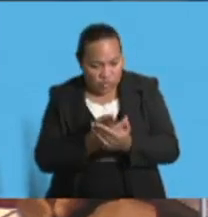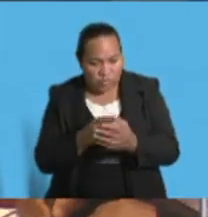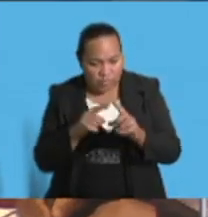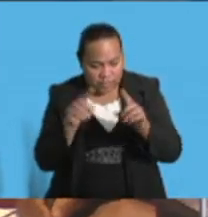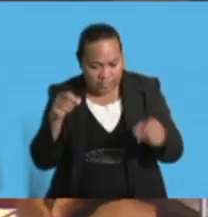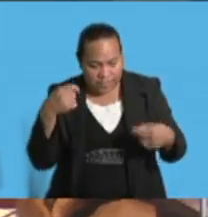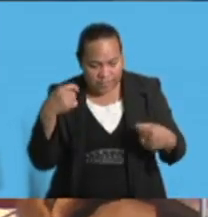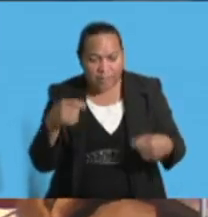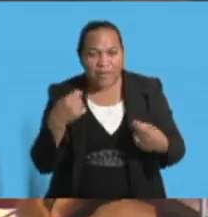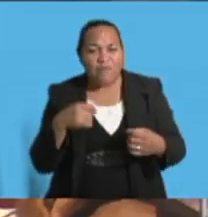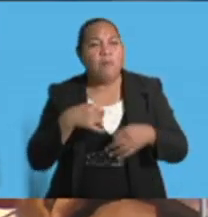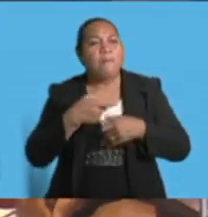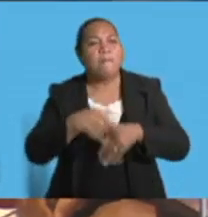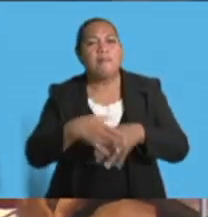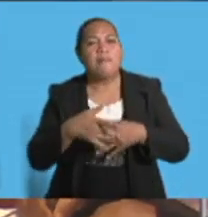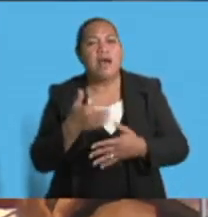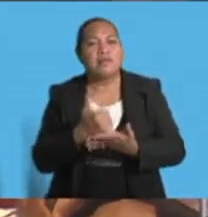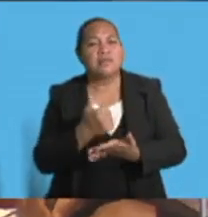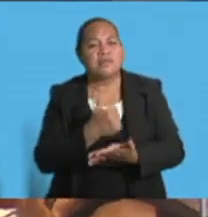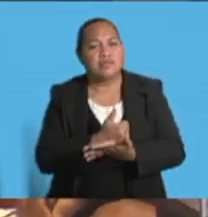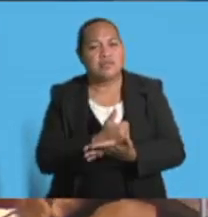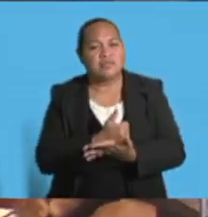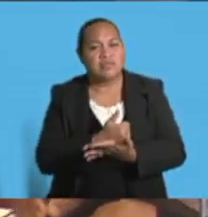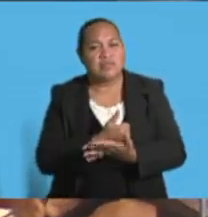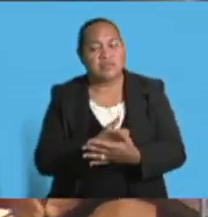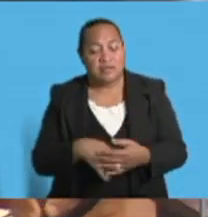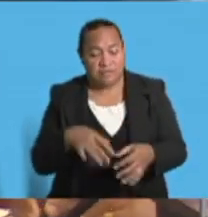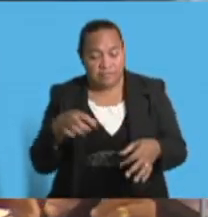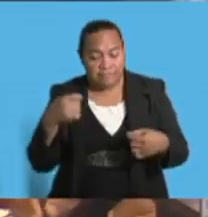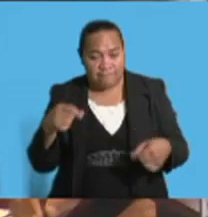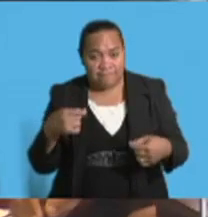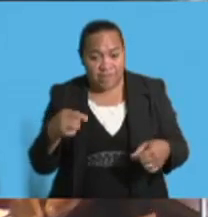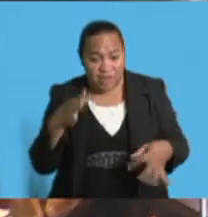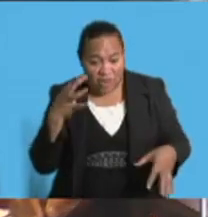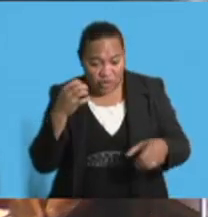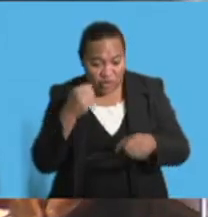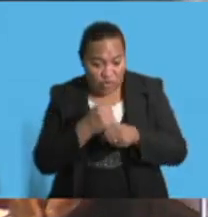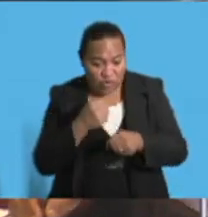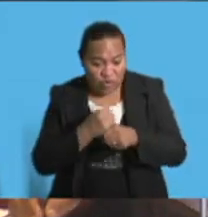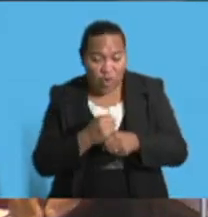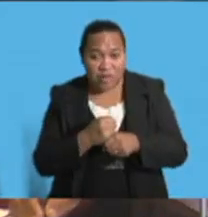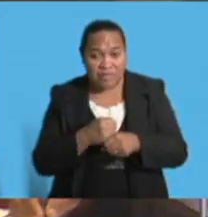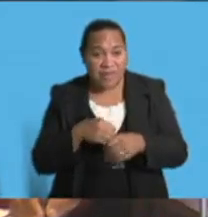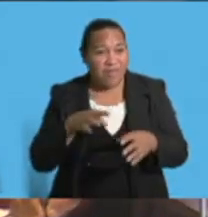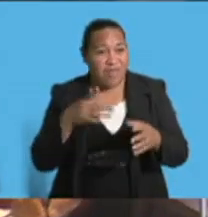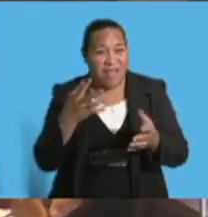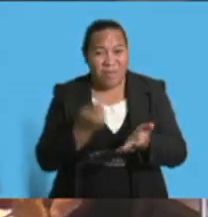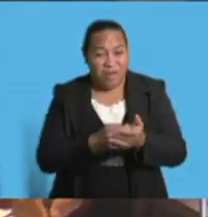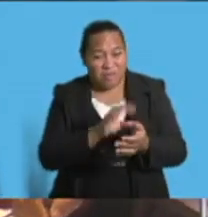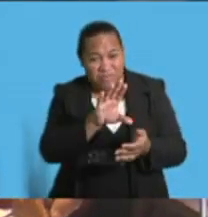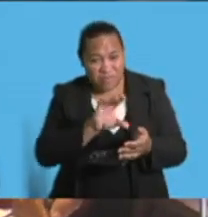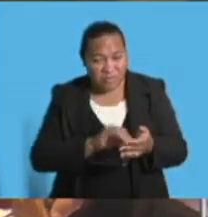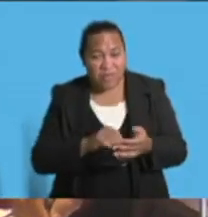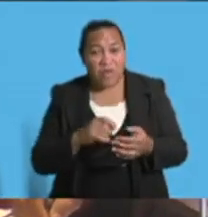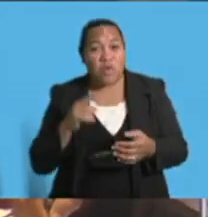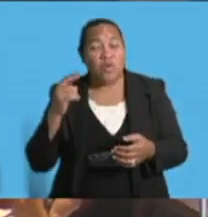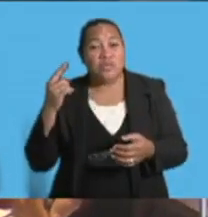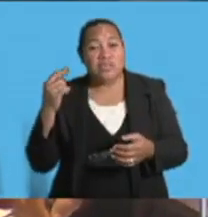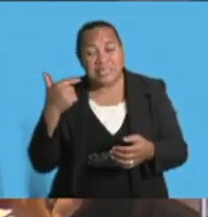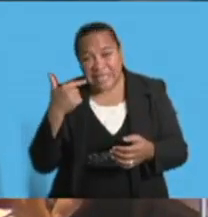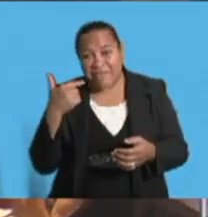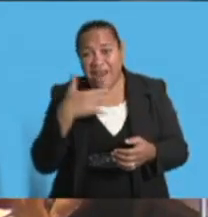Accounts Committee report of Manu Korovulavula. Madam Speaker, the total government revenue in 1995 was only 718